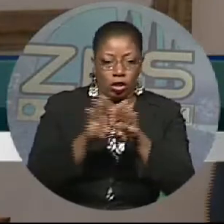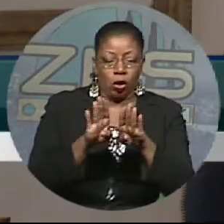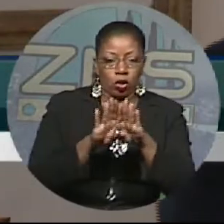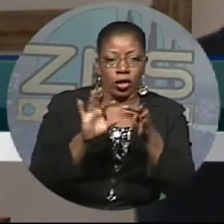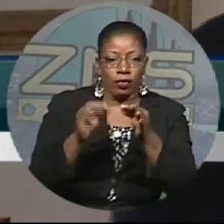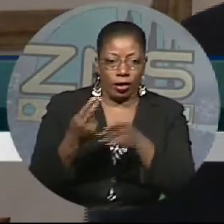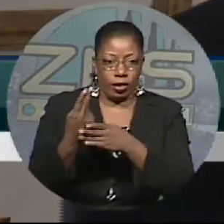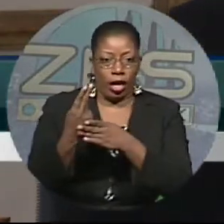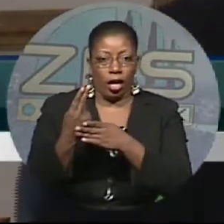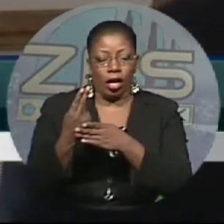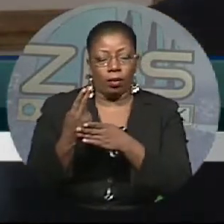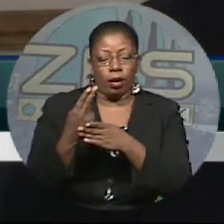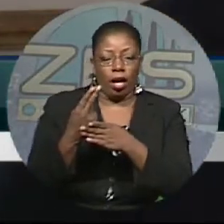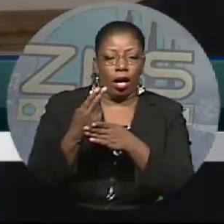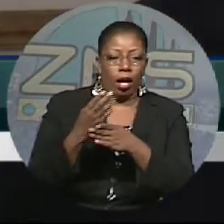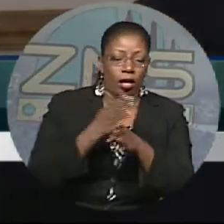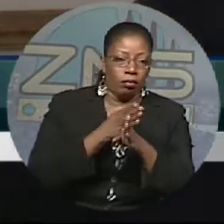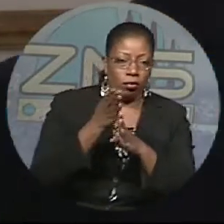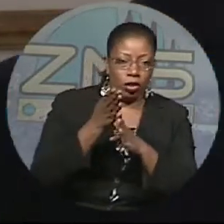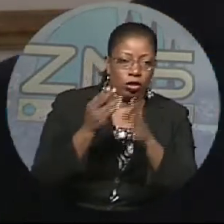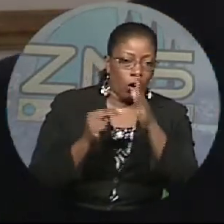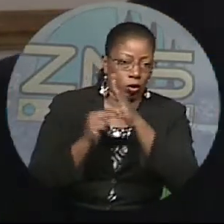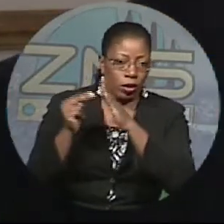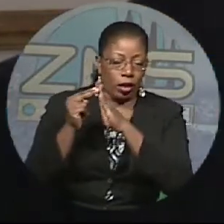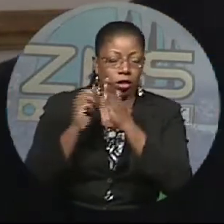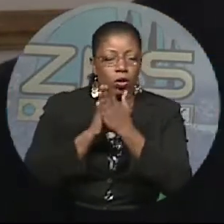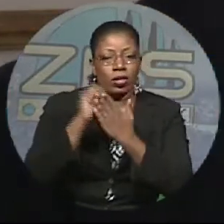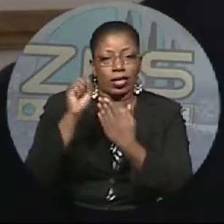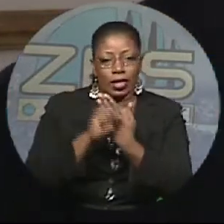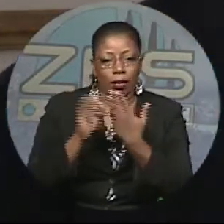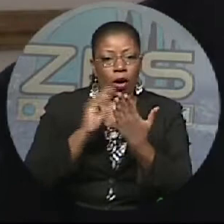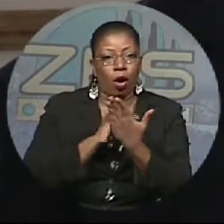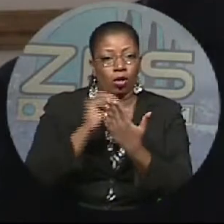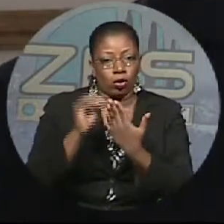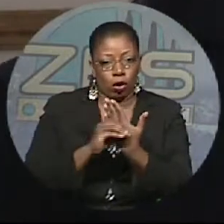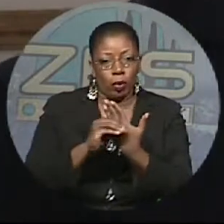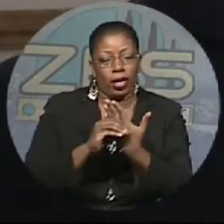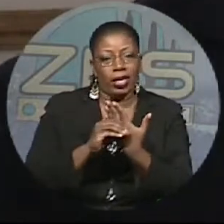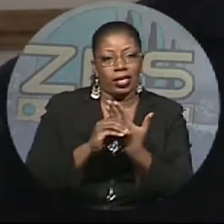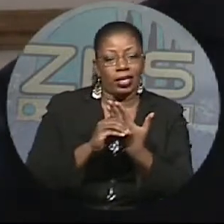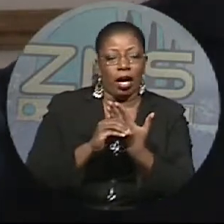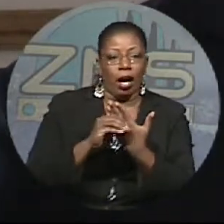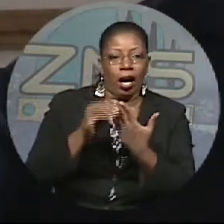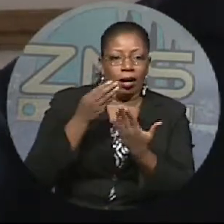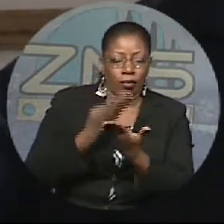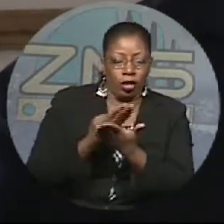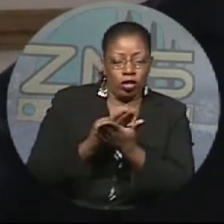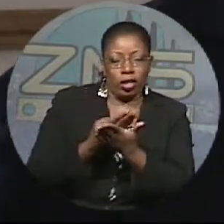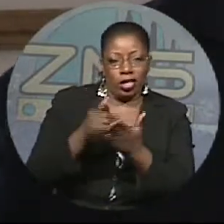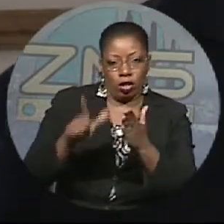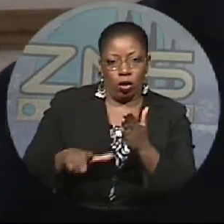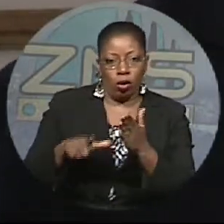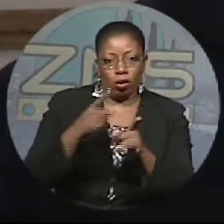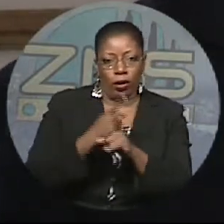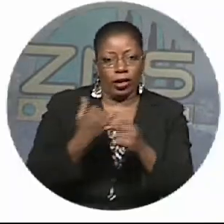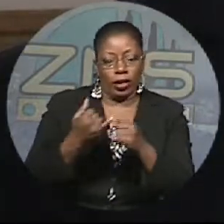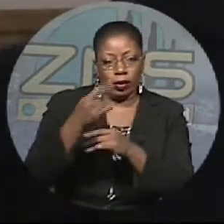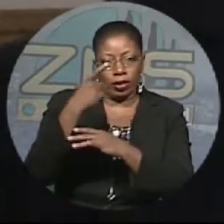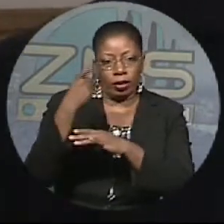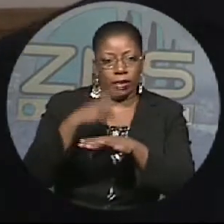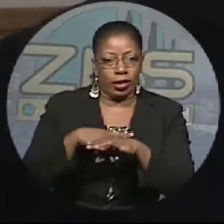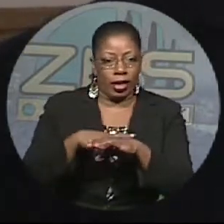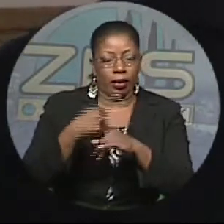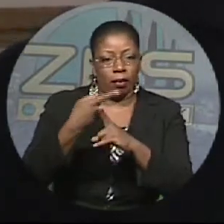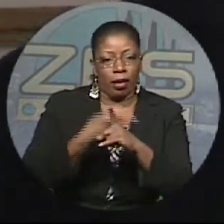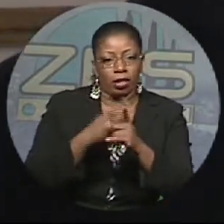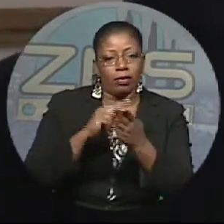major hotels do some of the things similar. So September and October right now is at budget, which is obviously lower than the summer, and we're looking forward to that. The